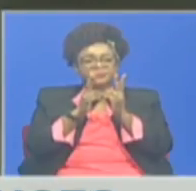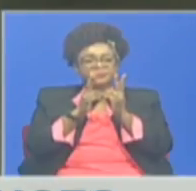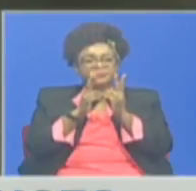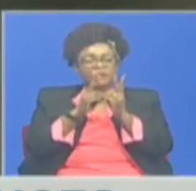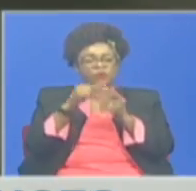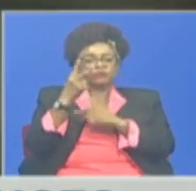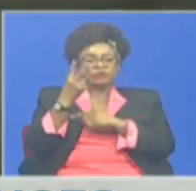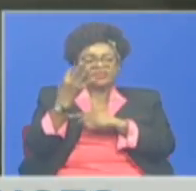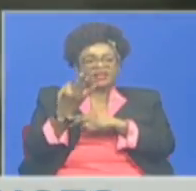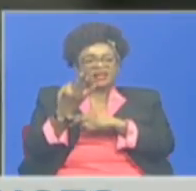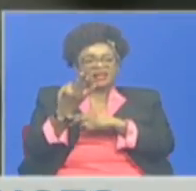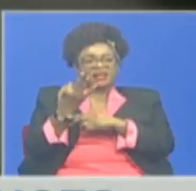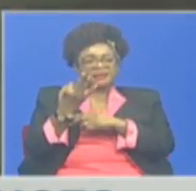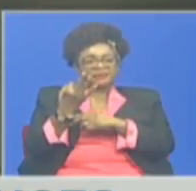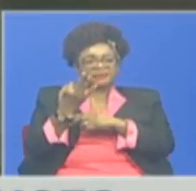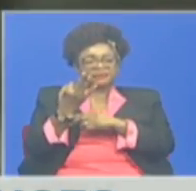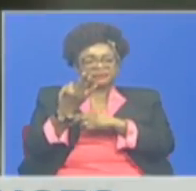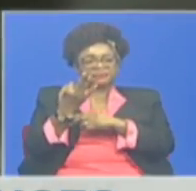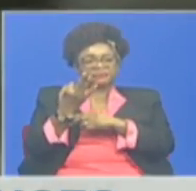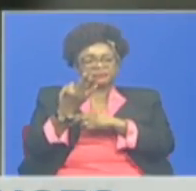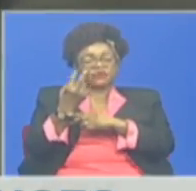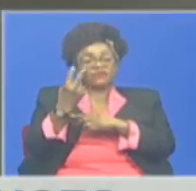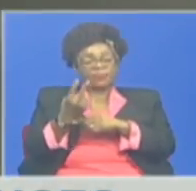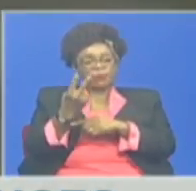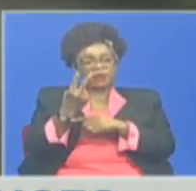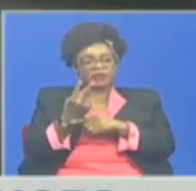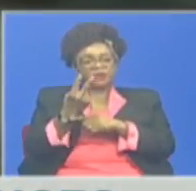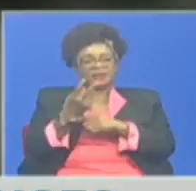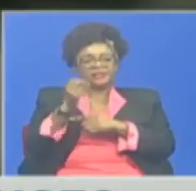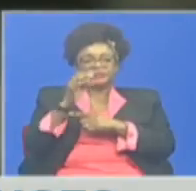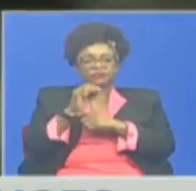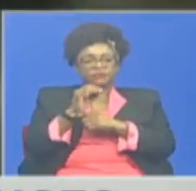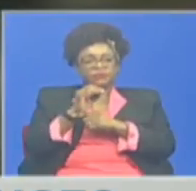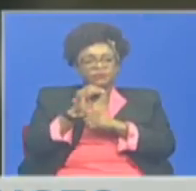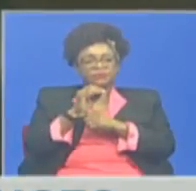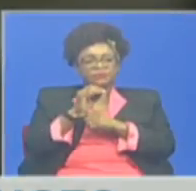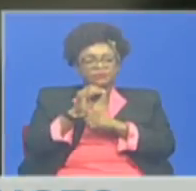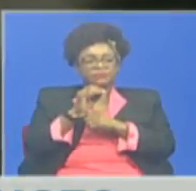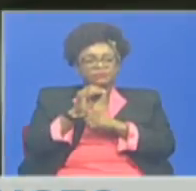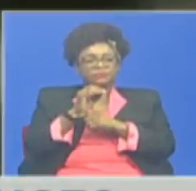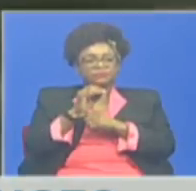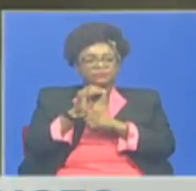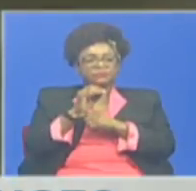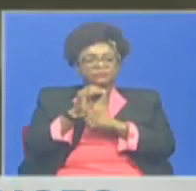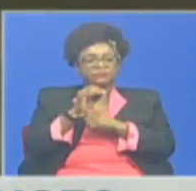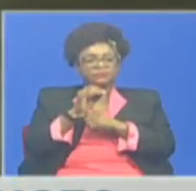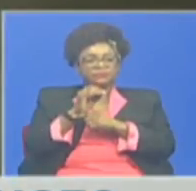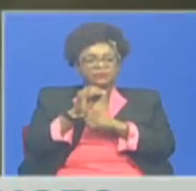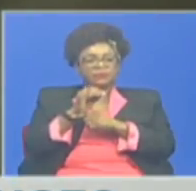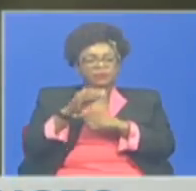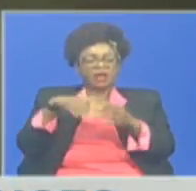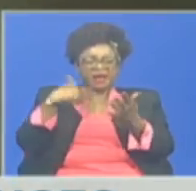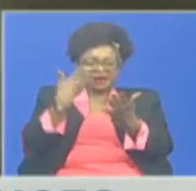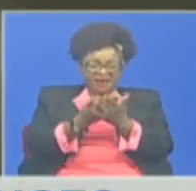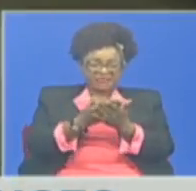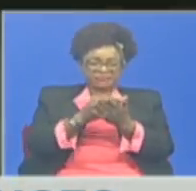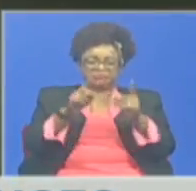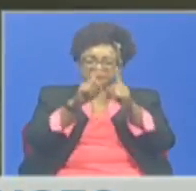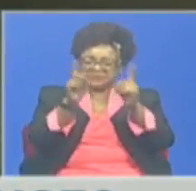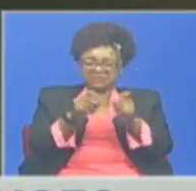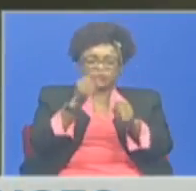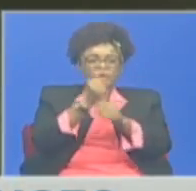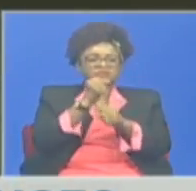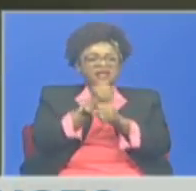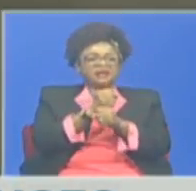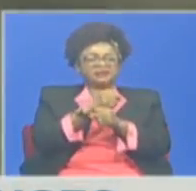23rd of February. So we got to JKIA and there was the testing that was done, you know, just